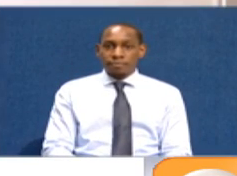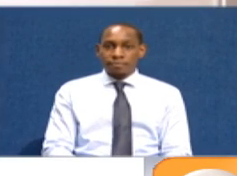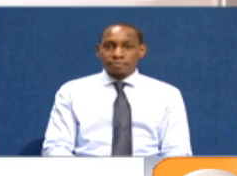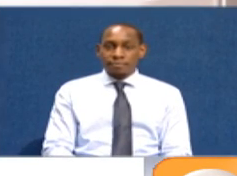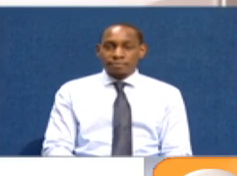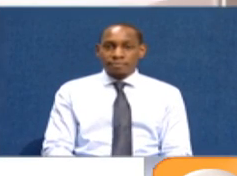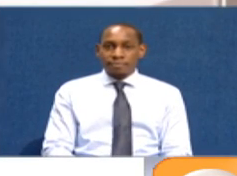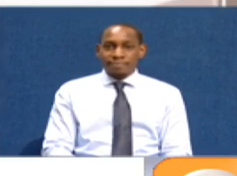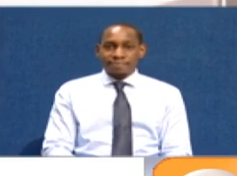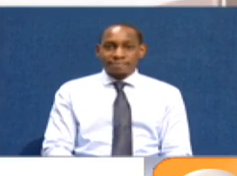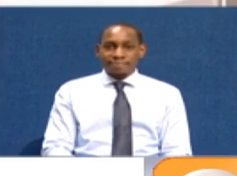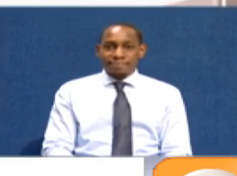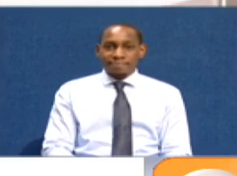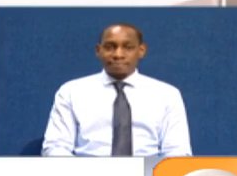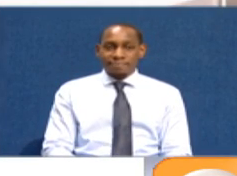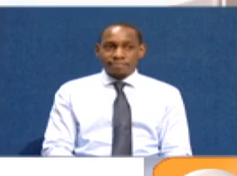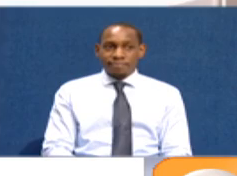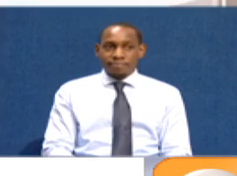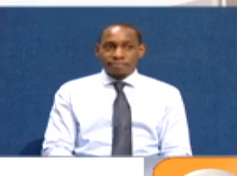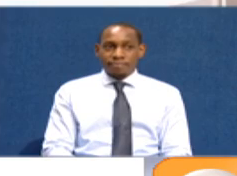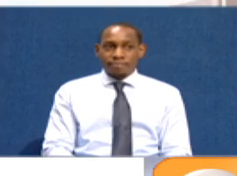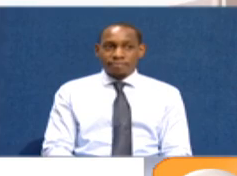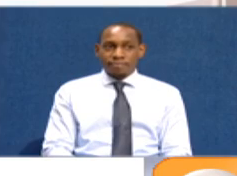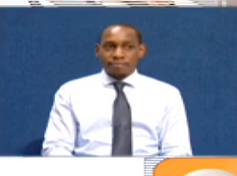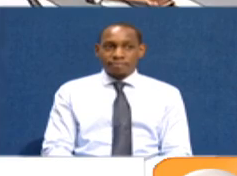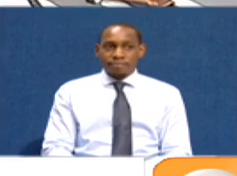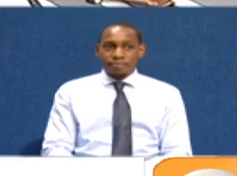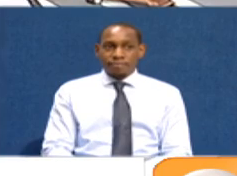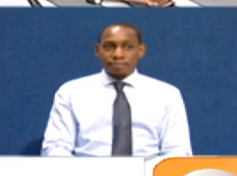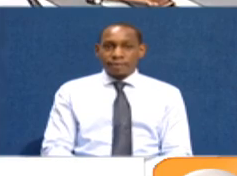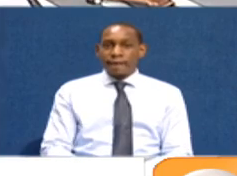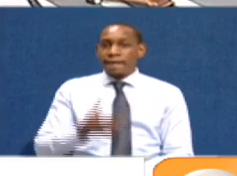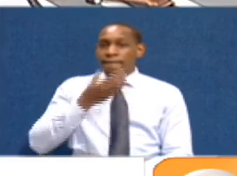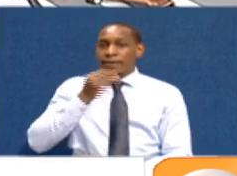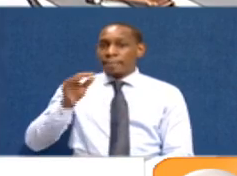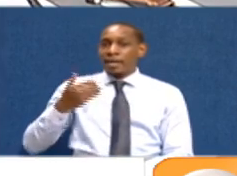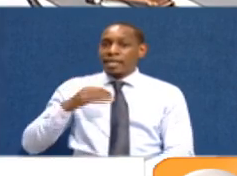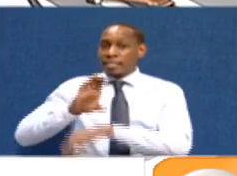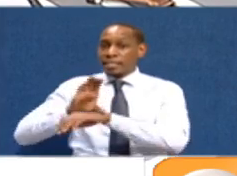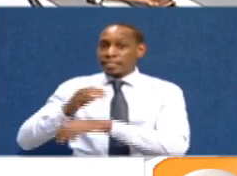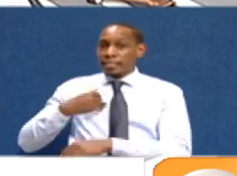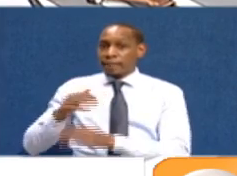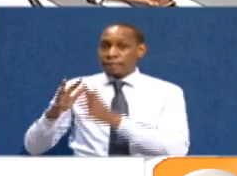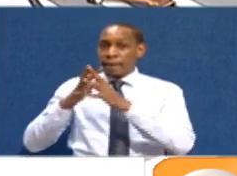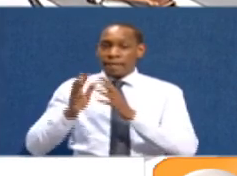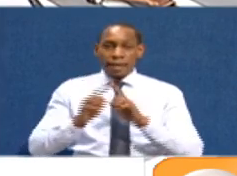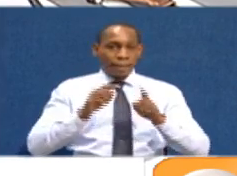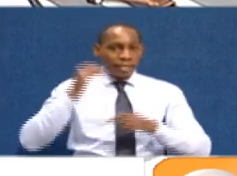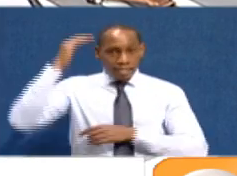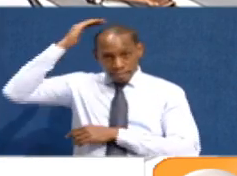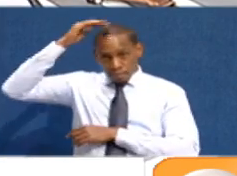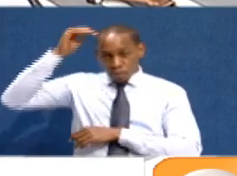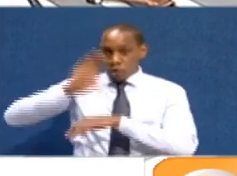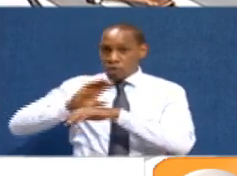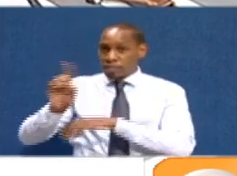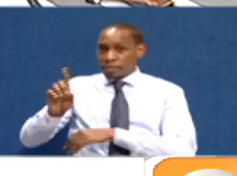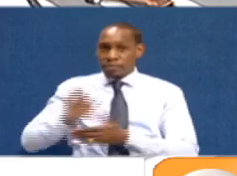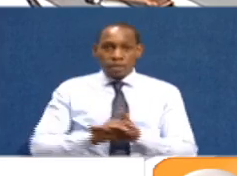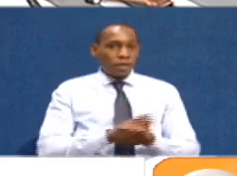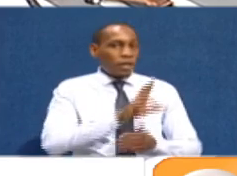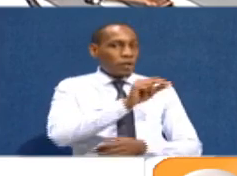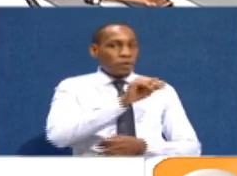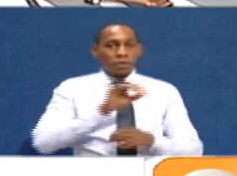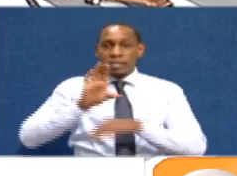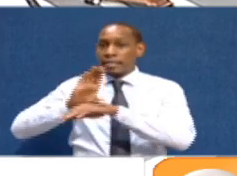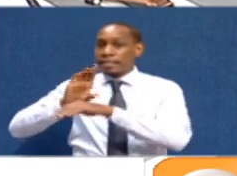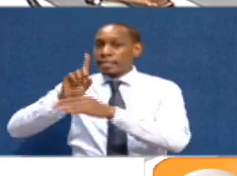Kikuyu or even speak? And do they have a church? Your dad has a church in the US. Yeah, my dad has a church. But it's not a Mokorino church. Not a Mokorino church, yeah.